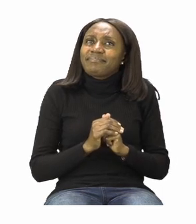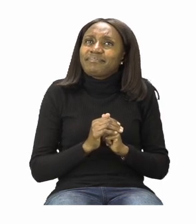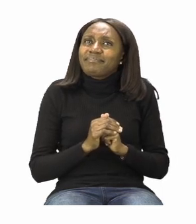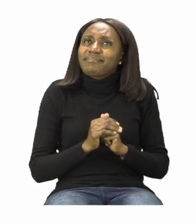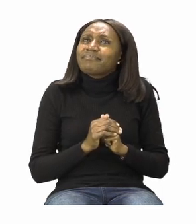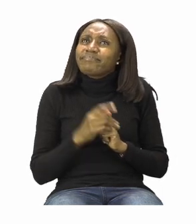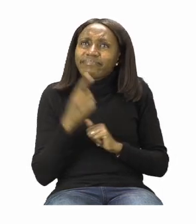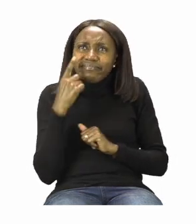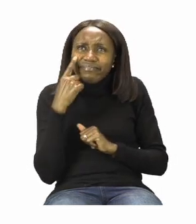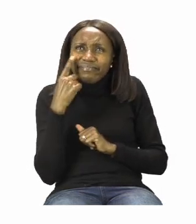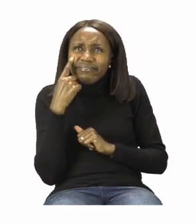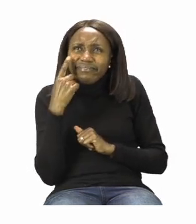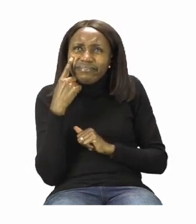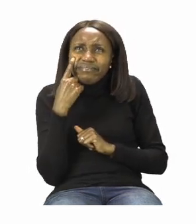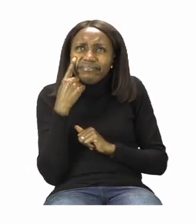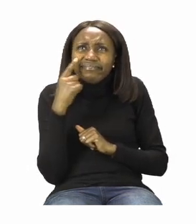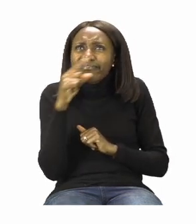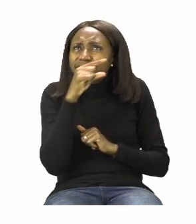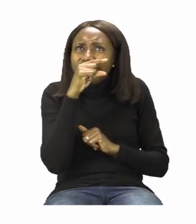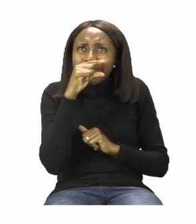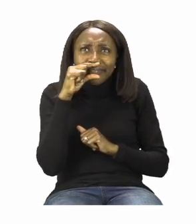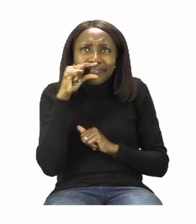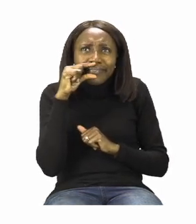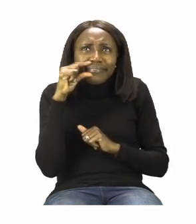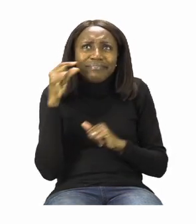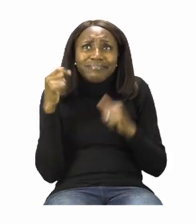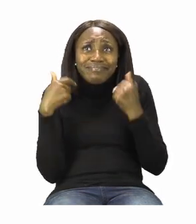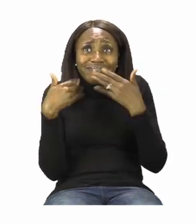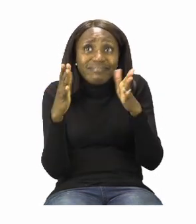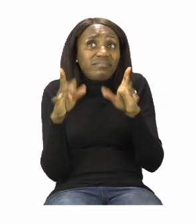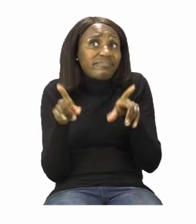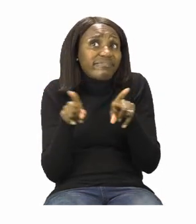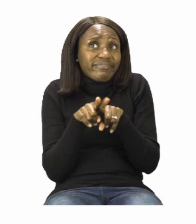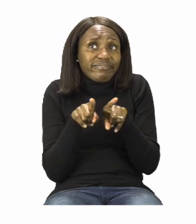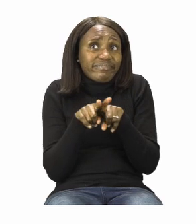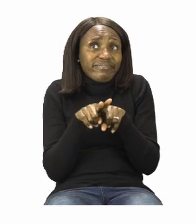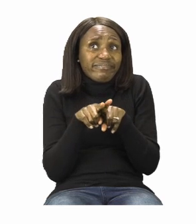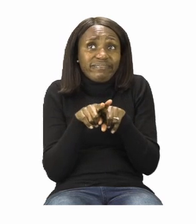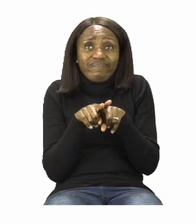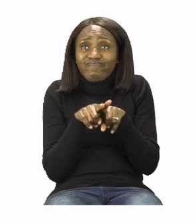let's see if they have the same beginning sound.